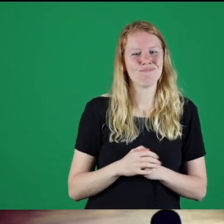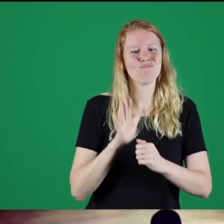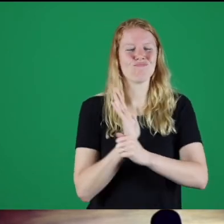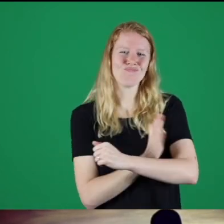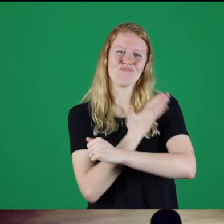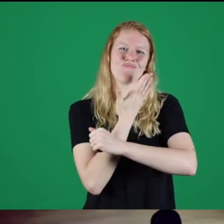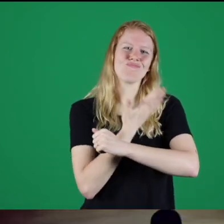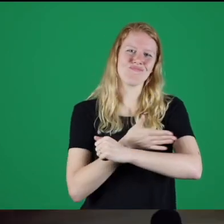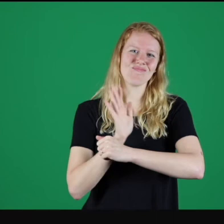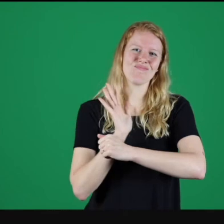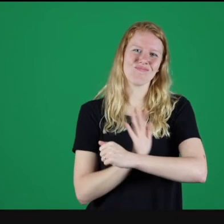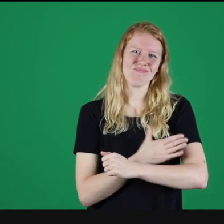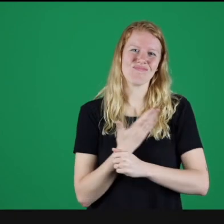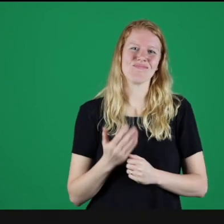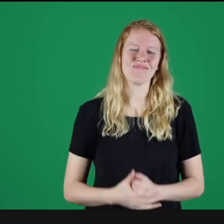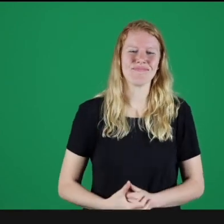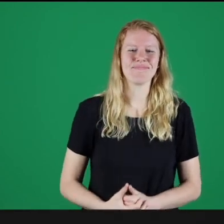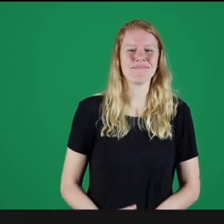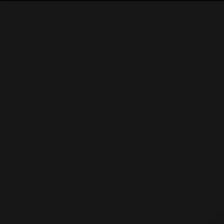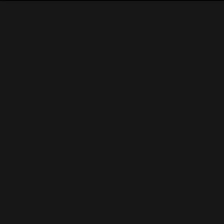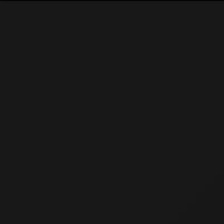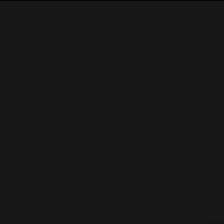ipula la chulula, ibola bola kora